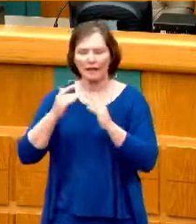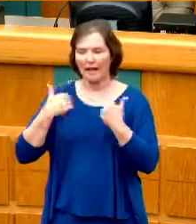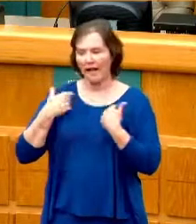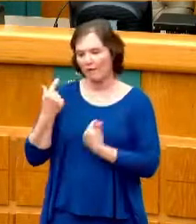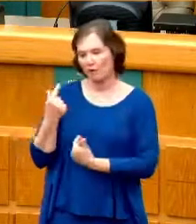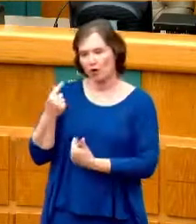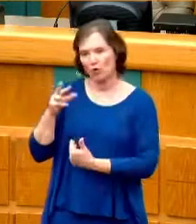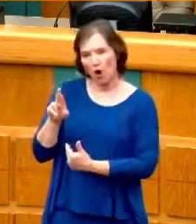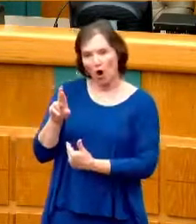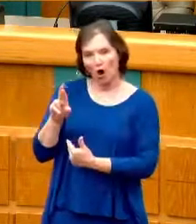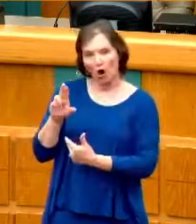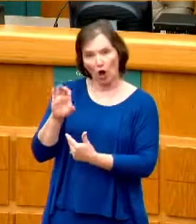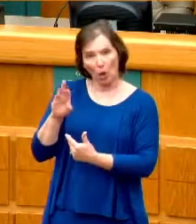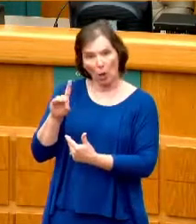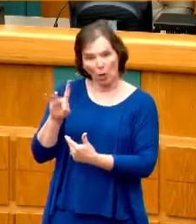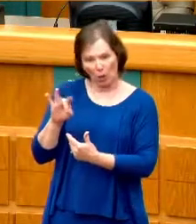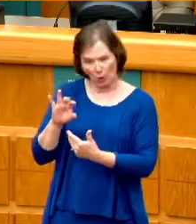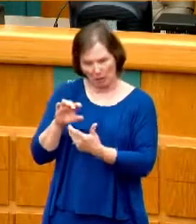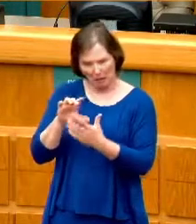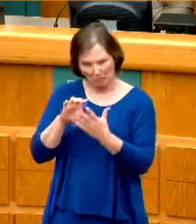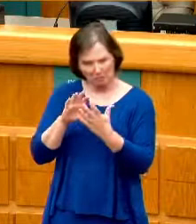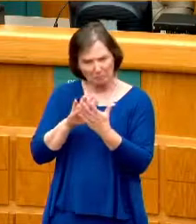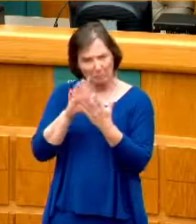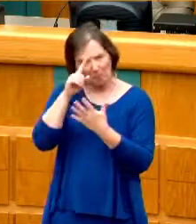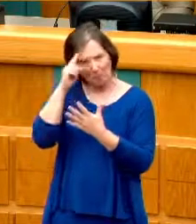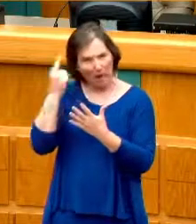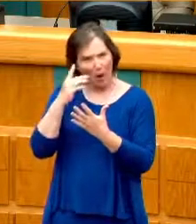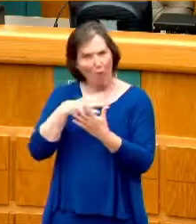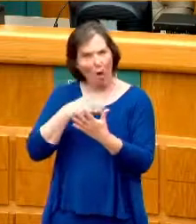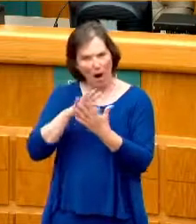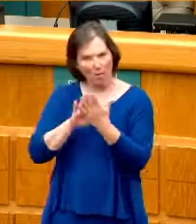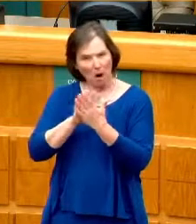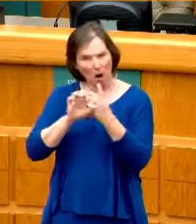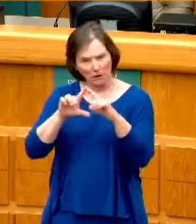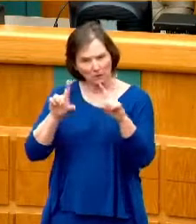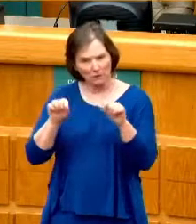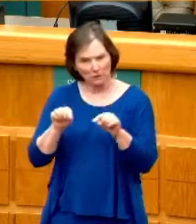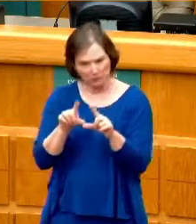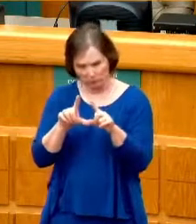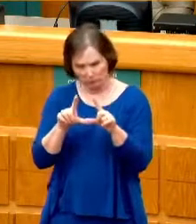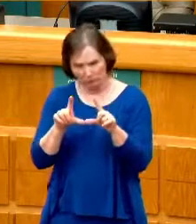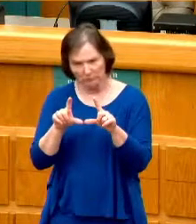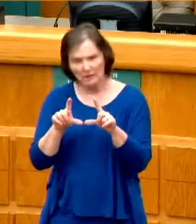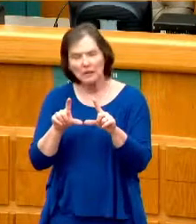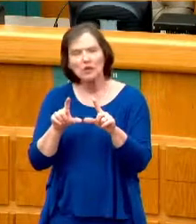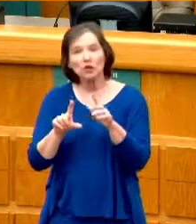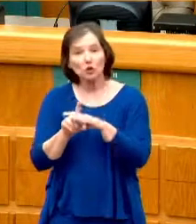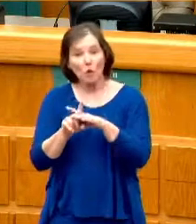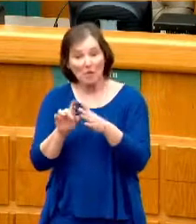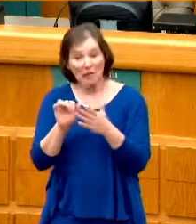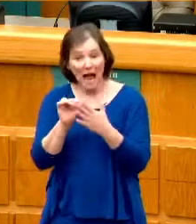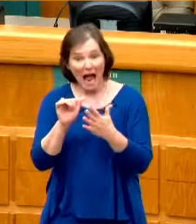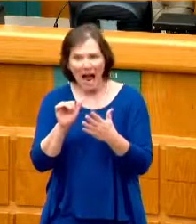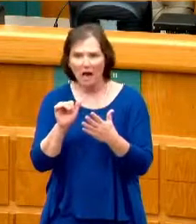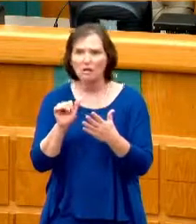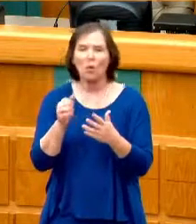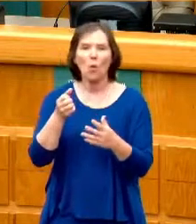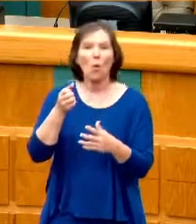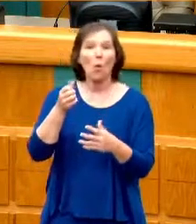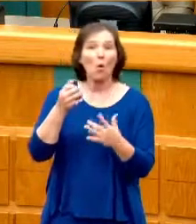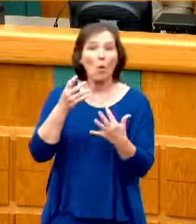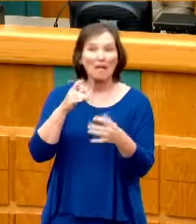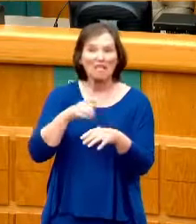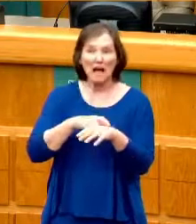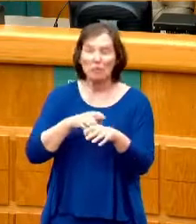as 30 minutes or less. If you register on site, the total wait time could be under an hour. We really want to encourage you to